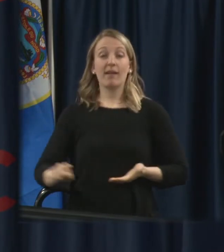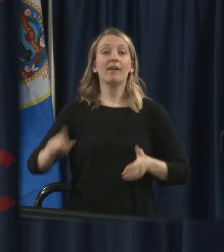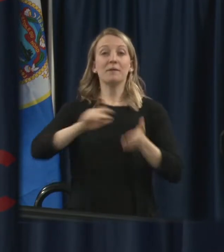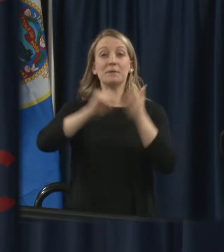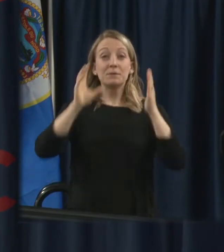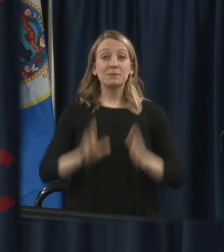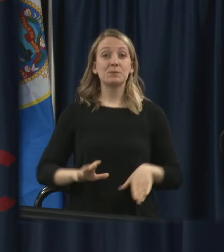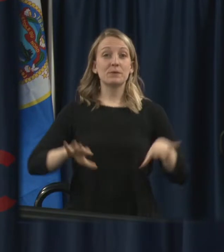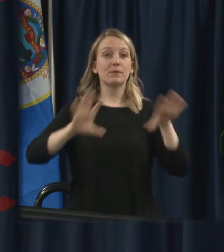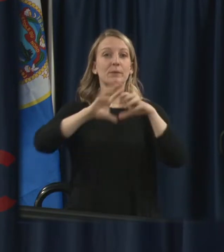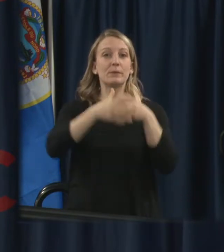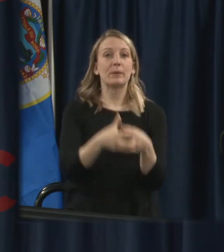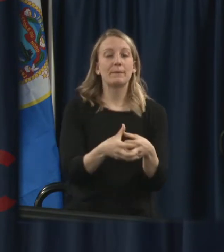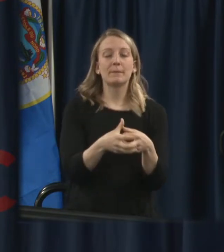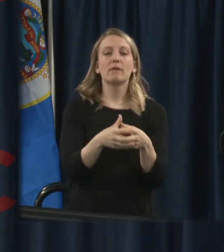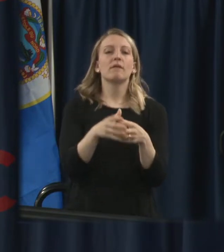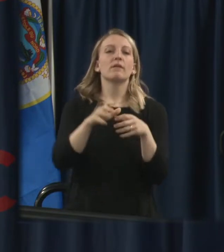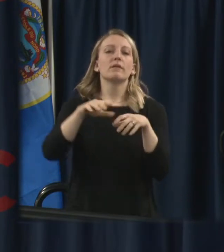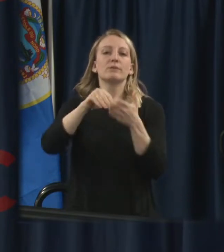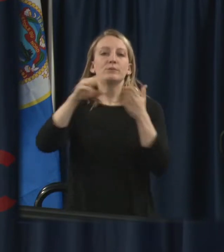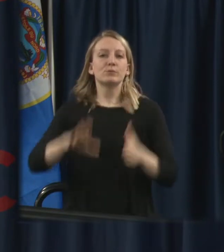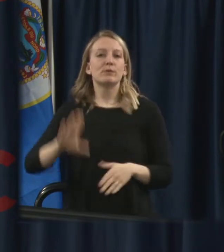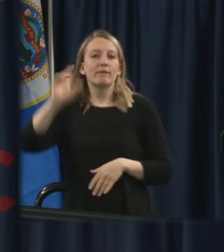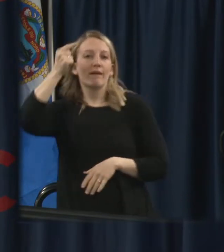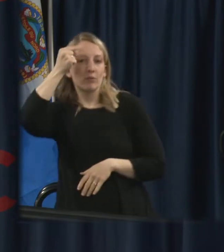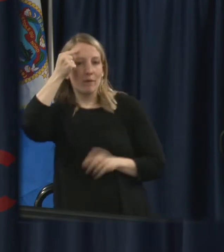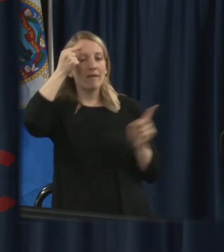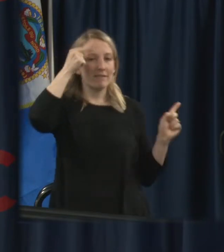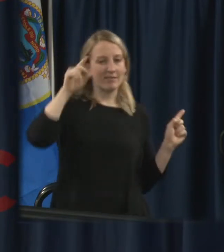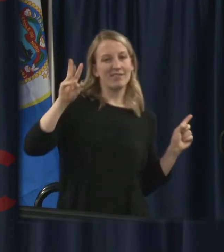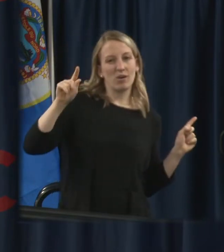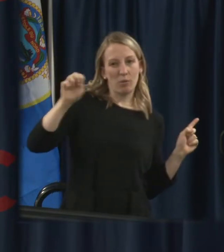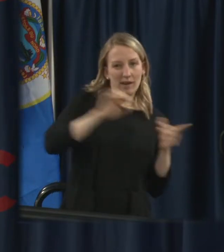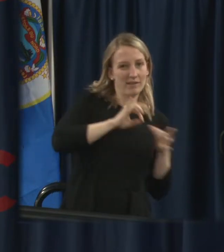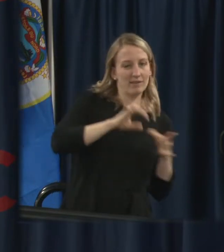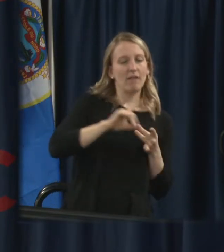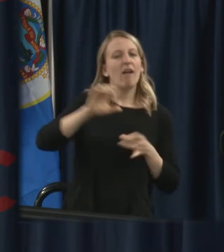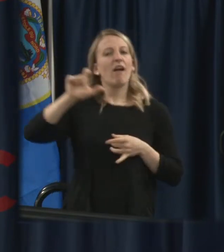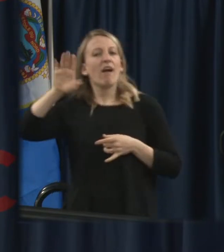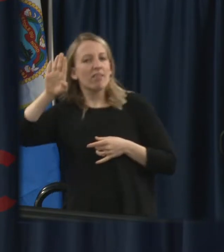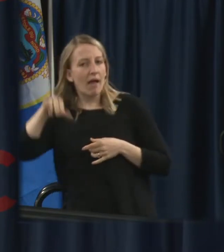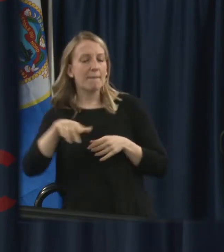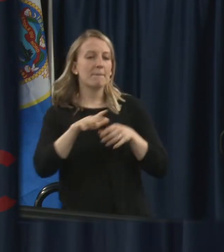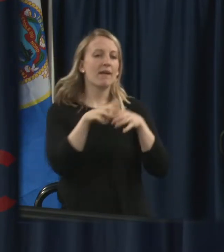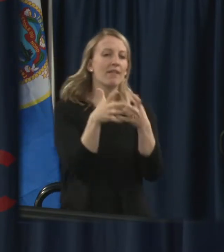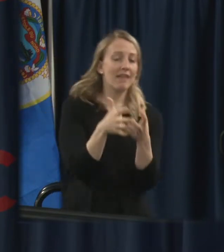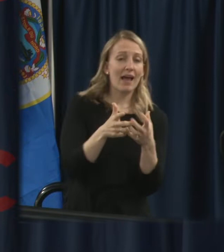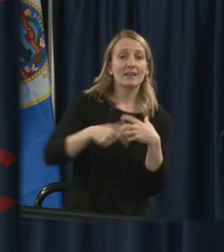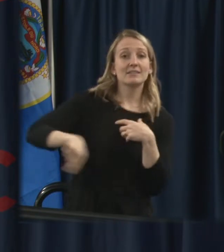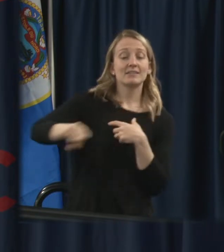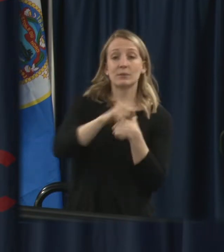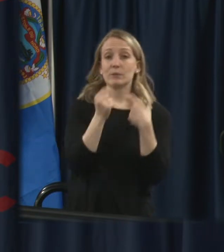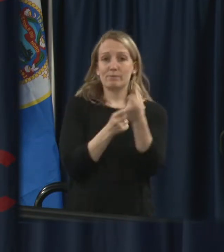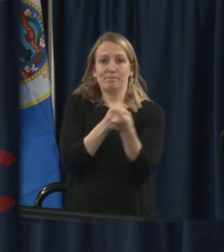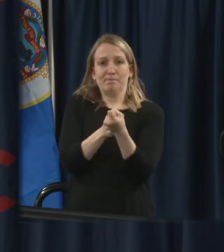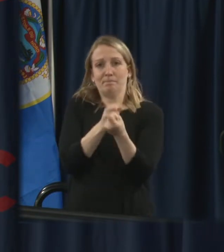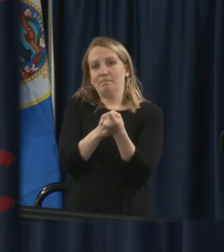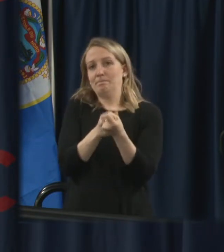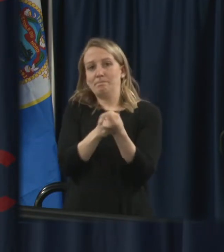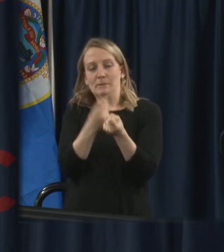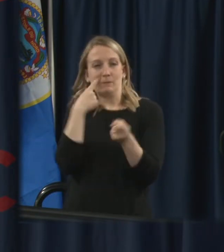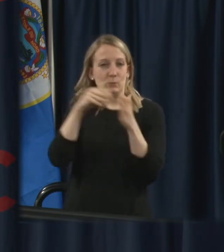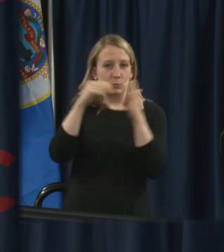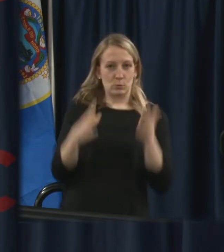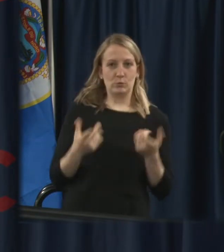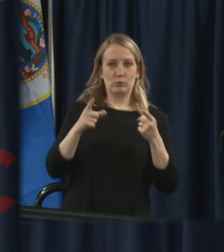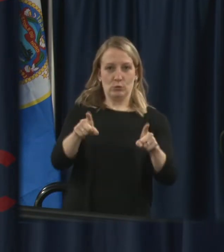group, either at student government, as you'll hear from Wade, or a club, or a class advocating on behalf of students